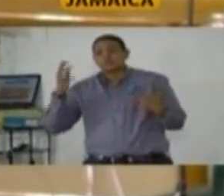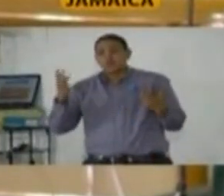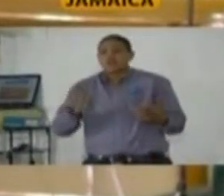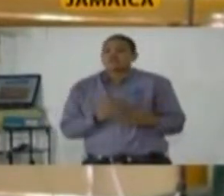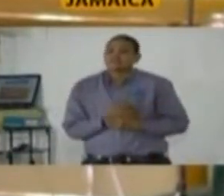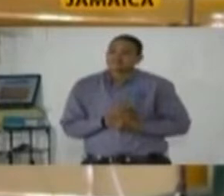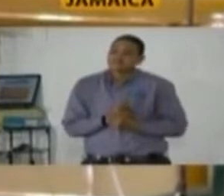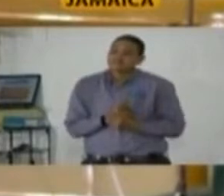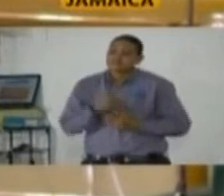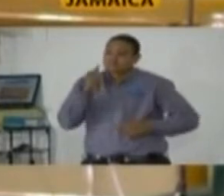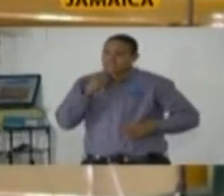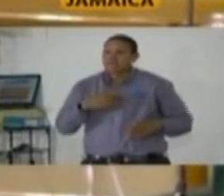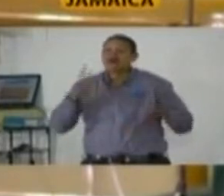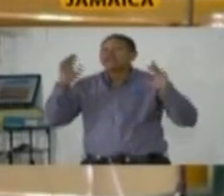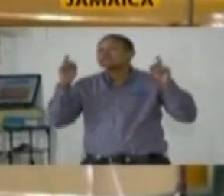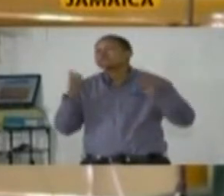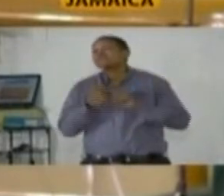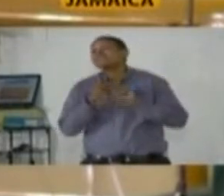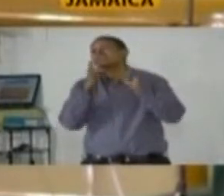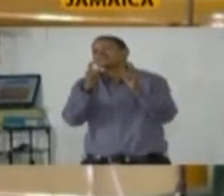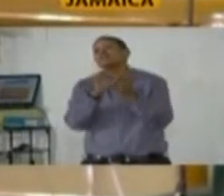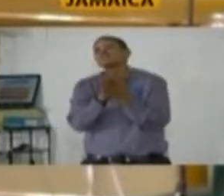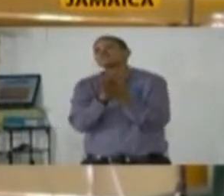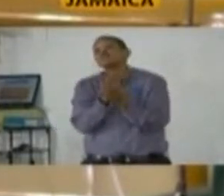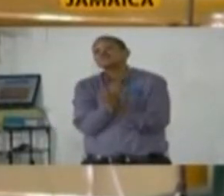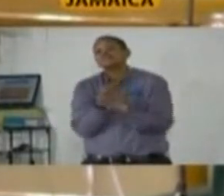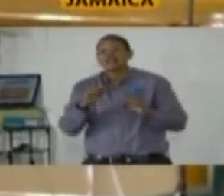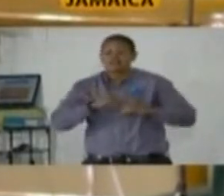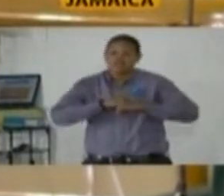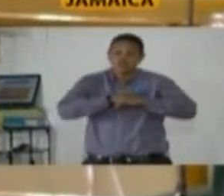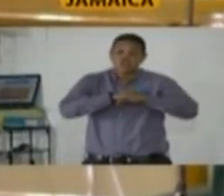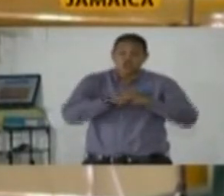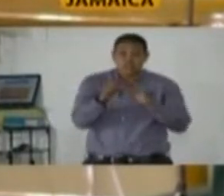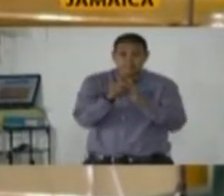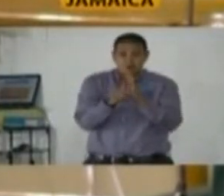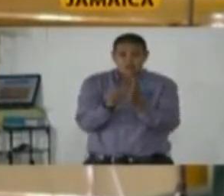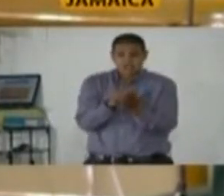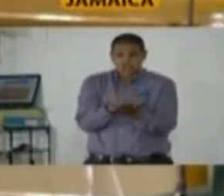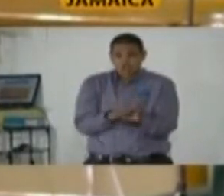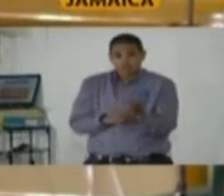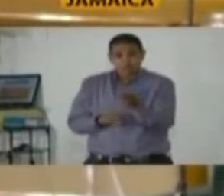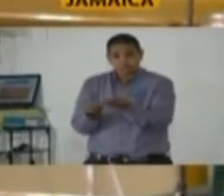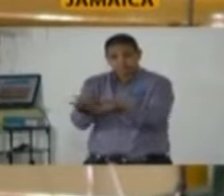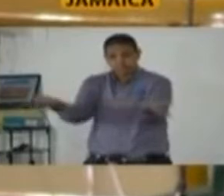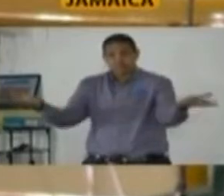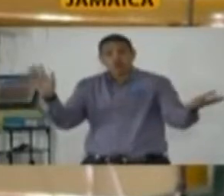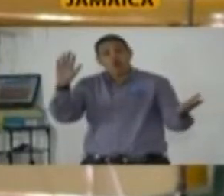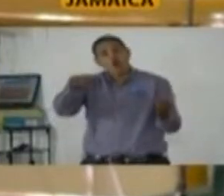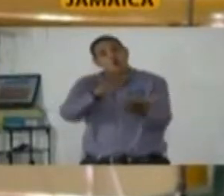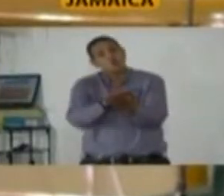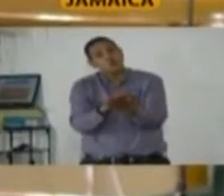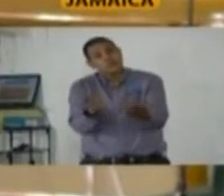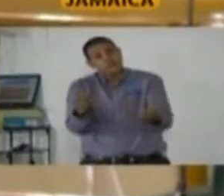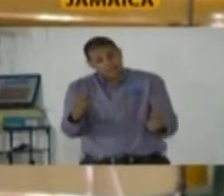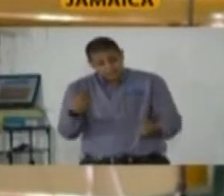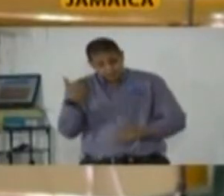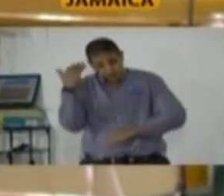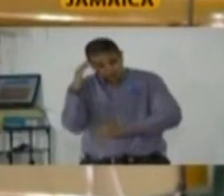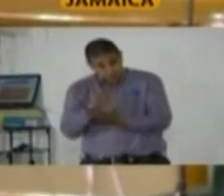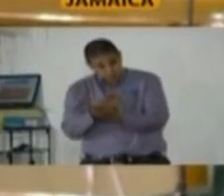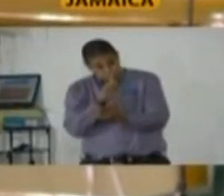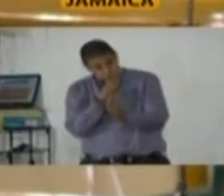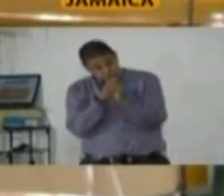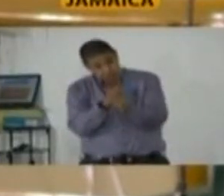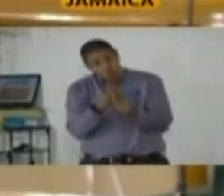Madam Speaker, we've given schools a safety and security policy document, and we expect that schools will abide by the